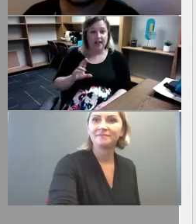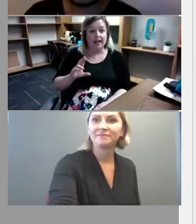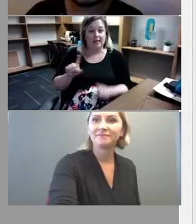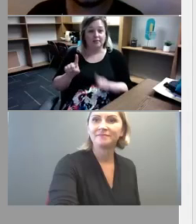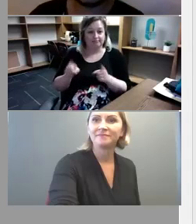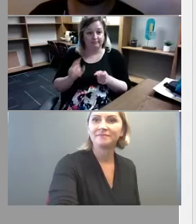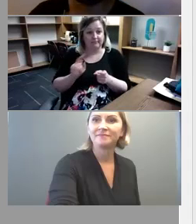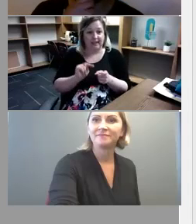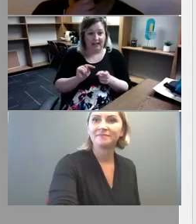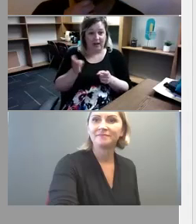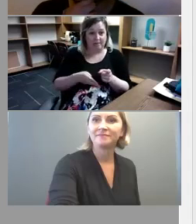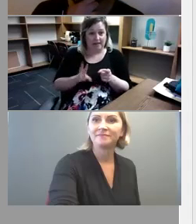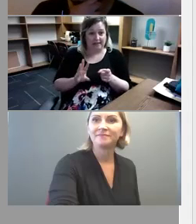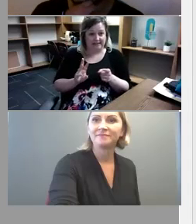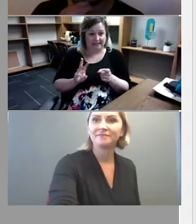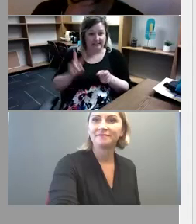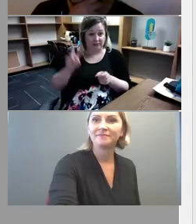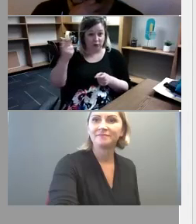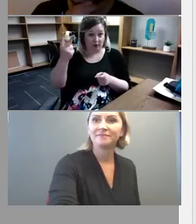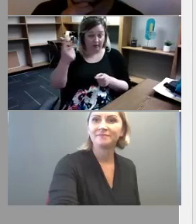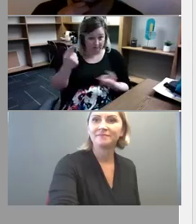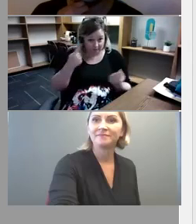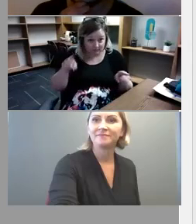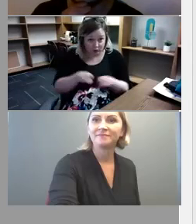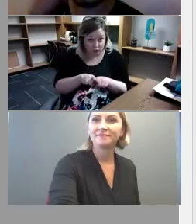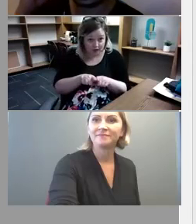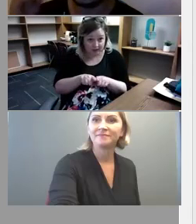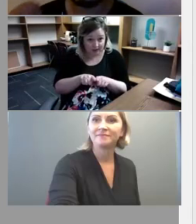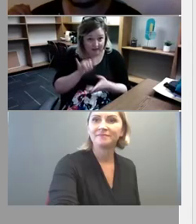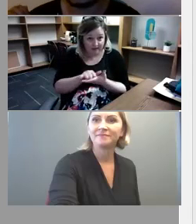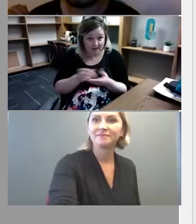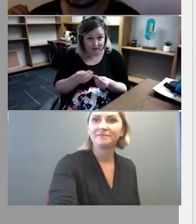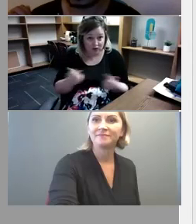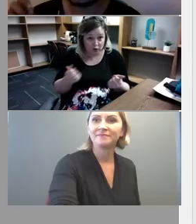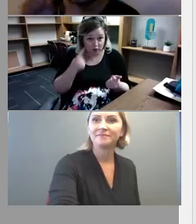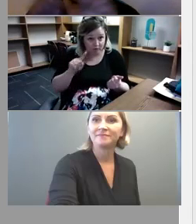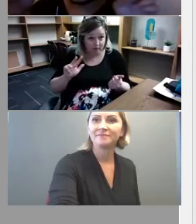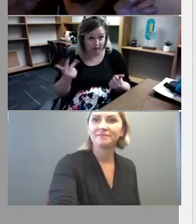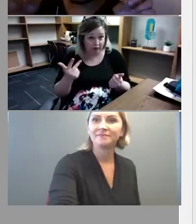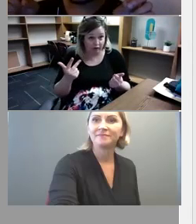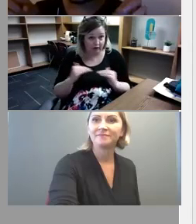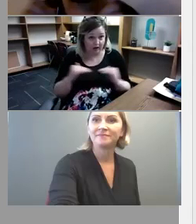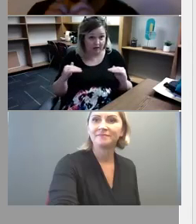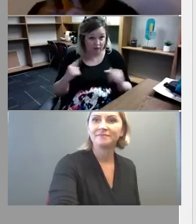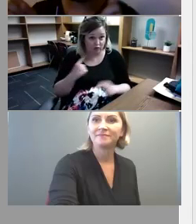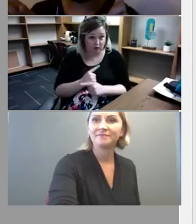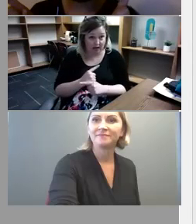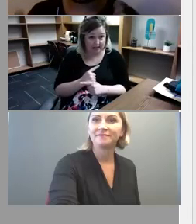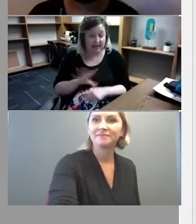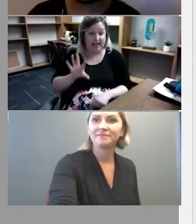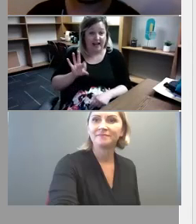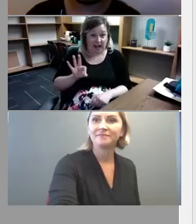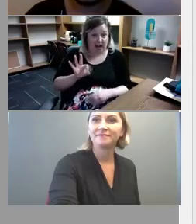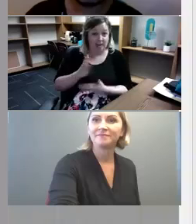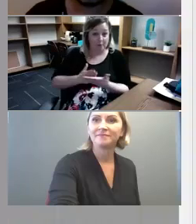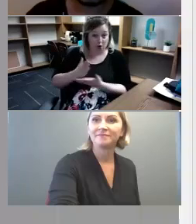squared. Does everyone agree that this is the solution for the third level? 9 parts, where each of those